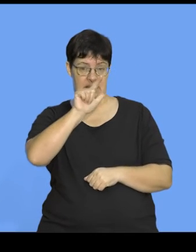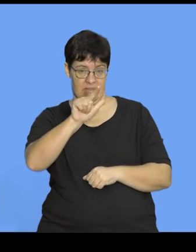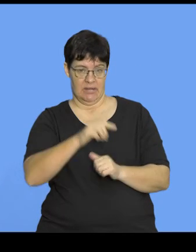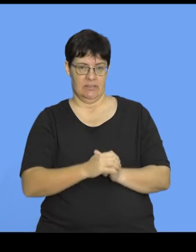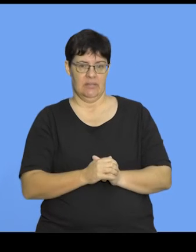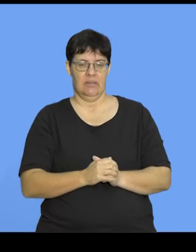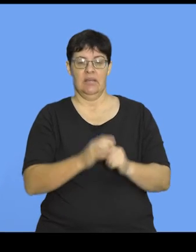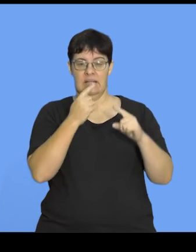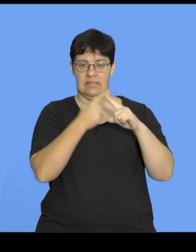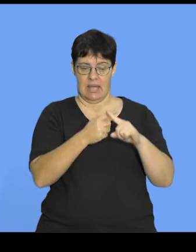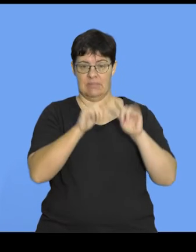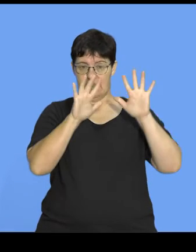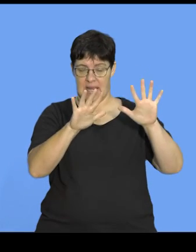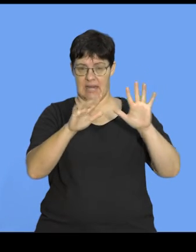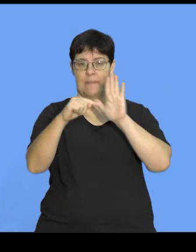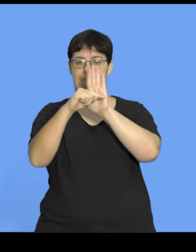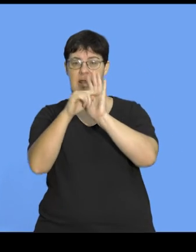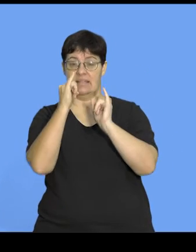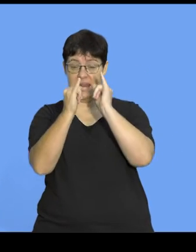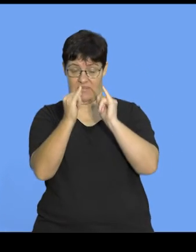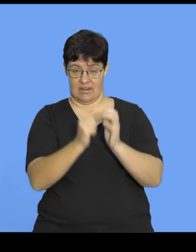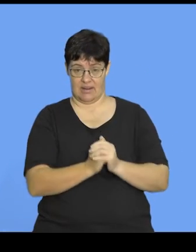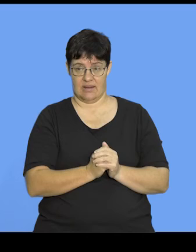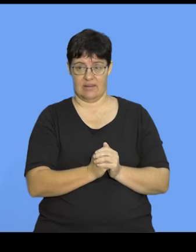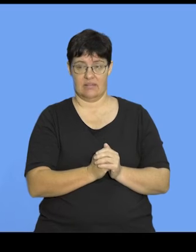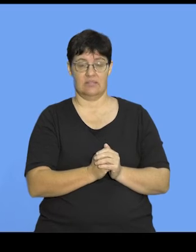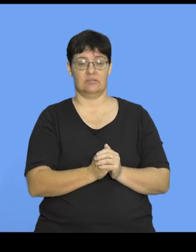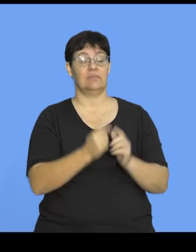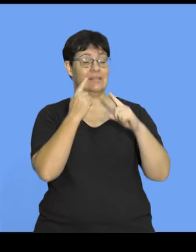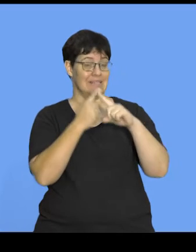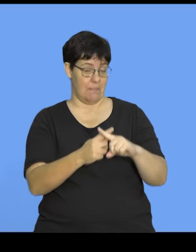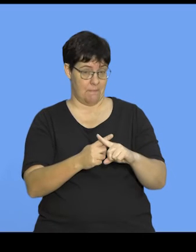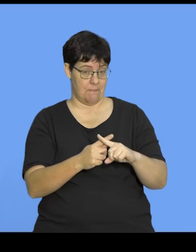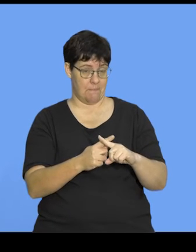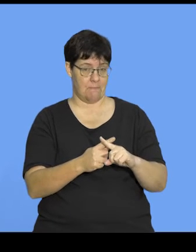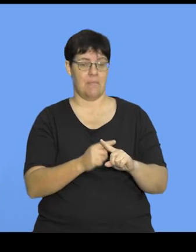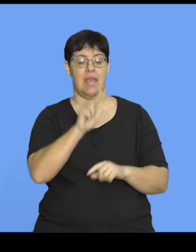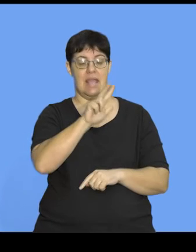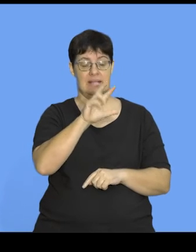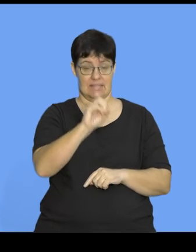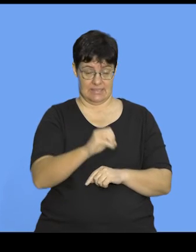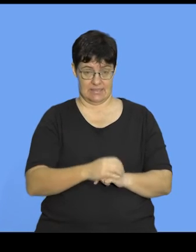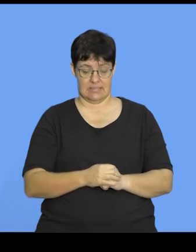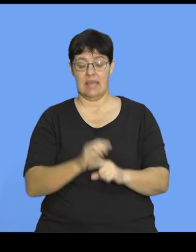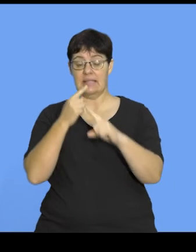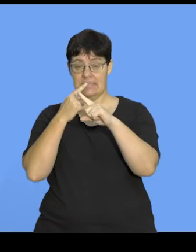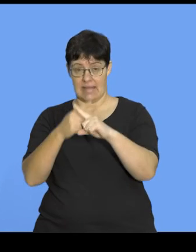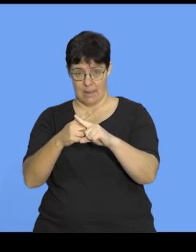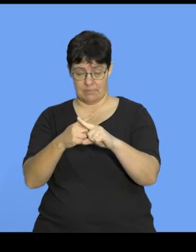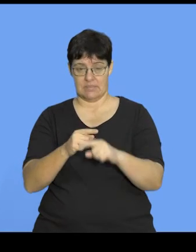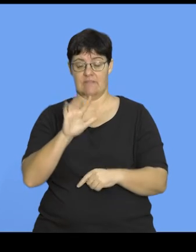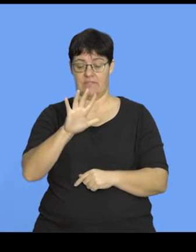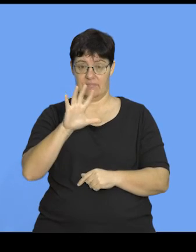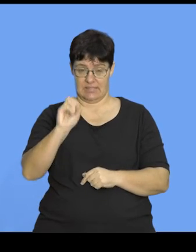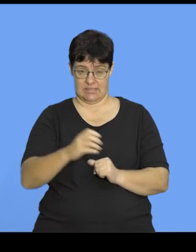6.67 times 10 to the minus 11 times by 80 times